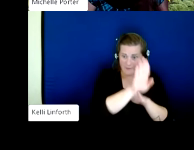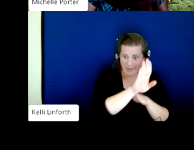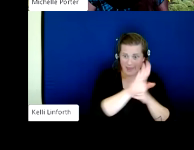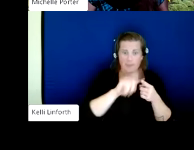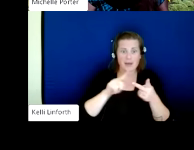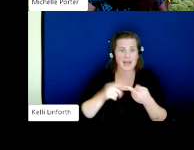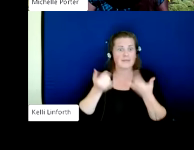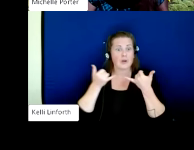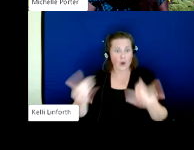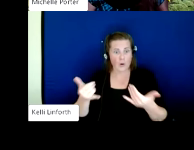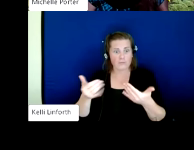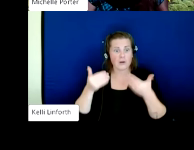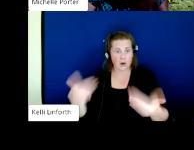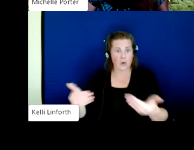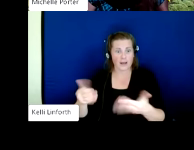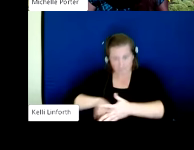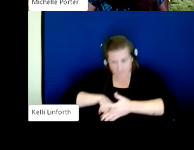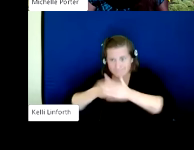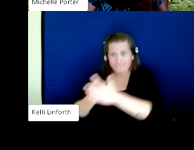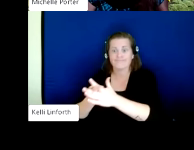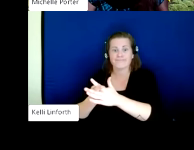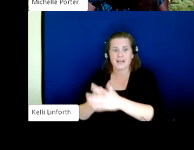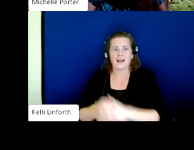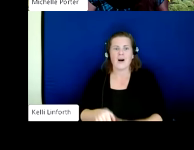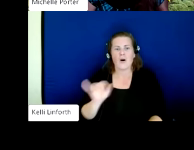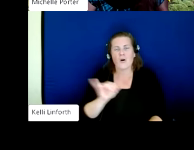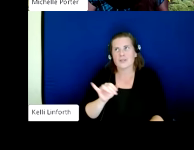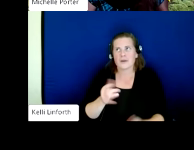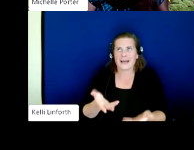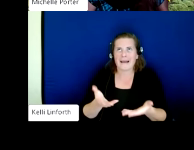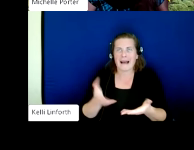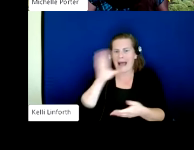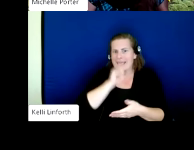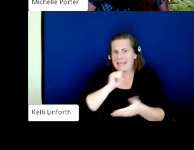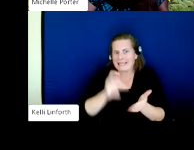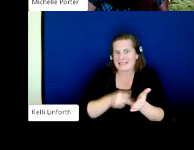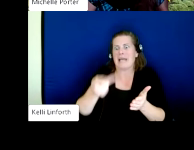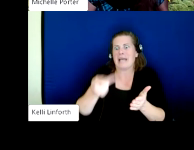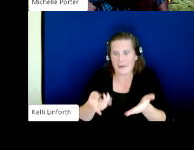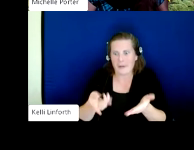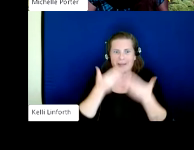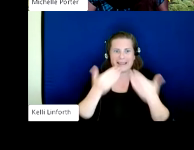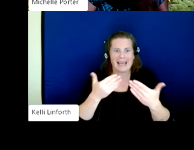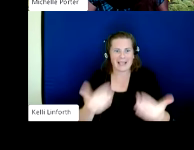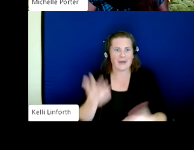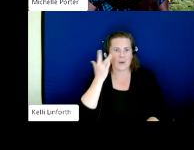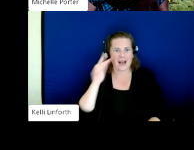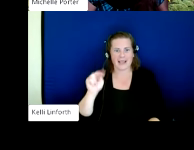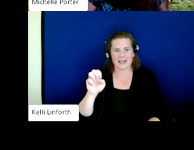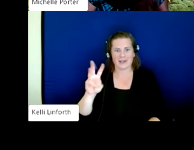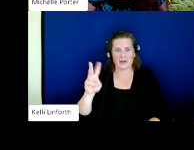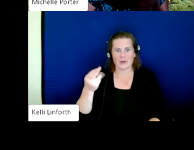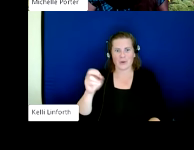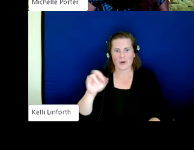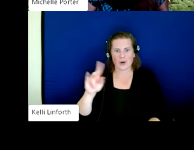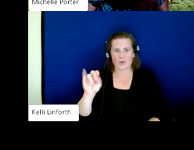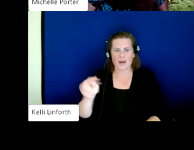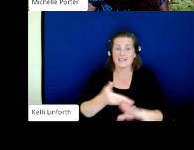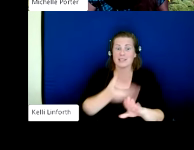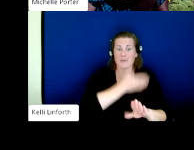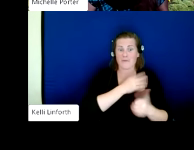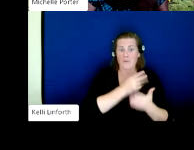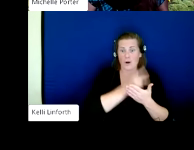implement it. And in fact, there's kind of double acknowledgements for New Horizons in that a previous project that was funded by them really led